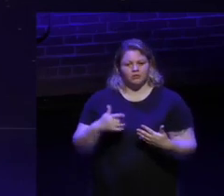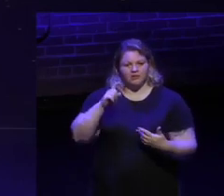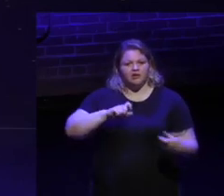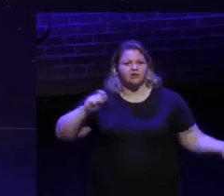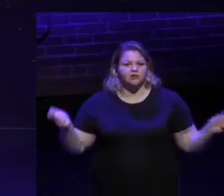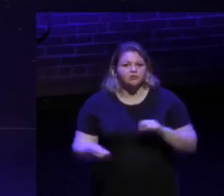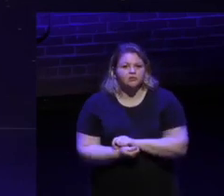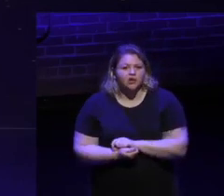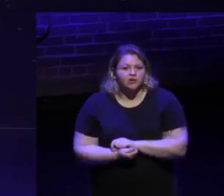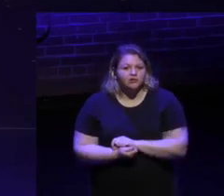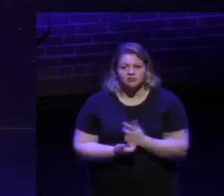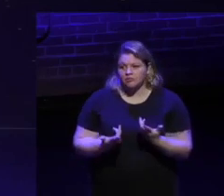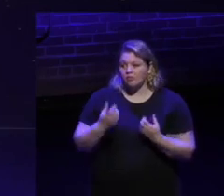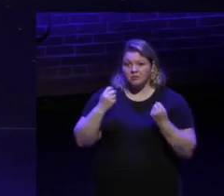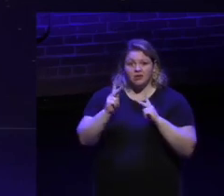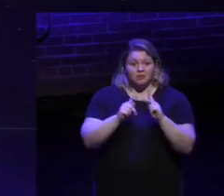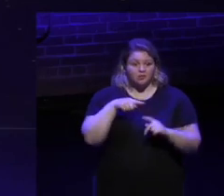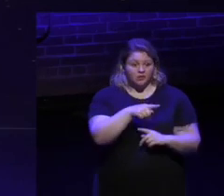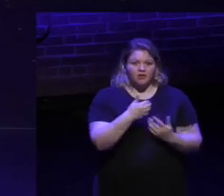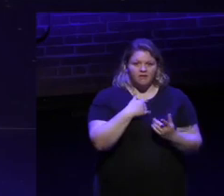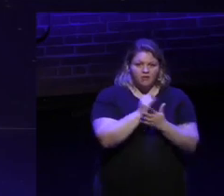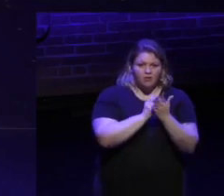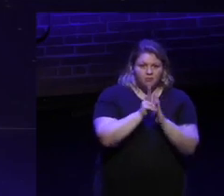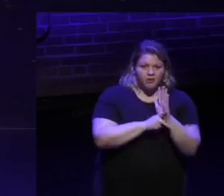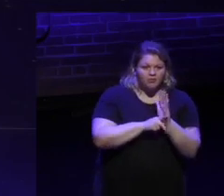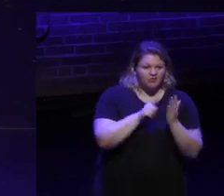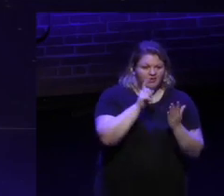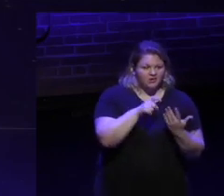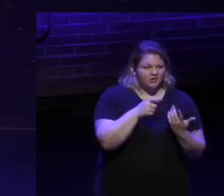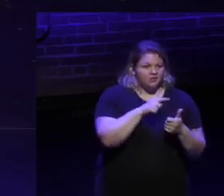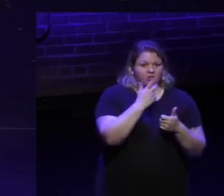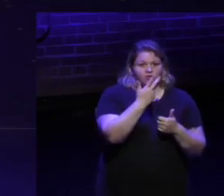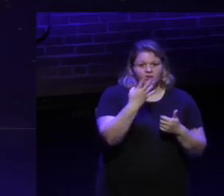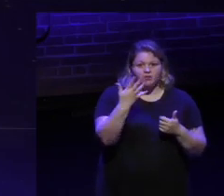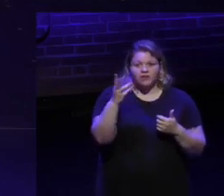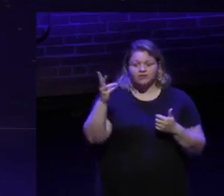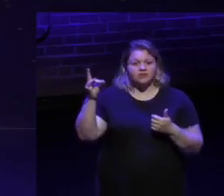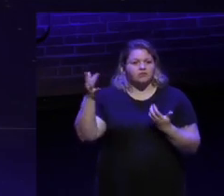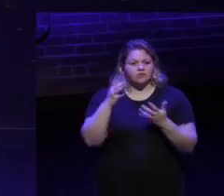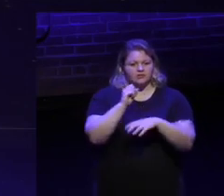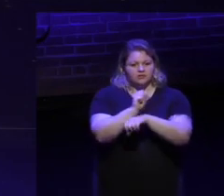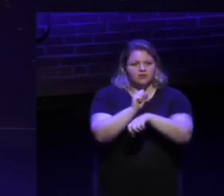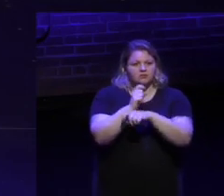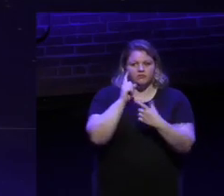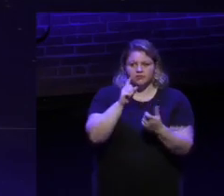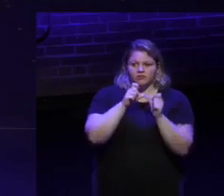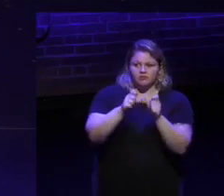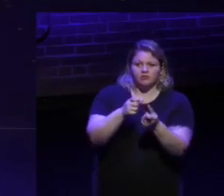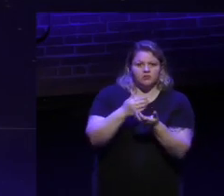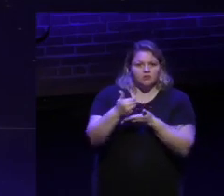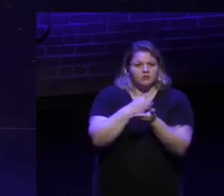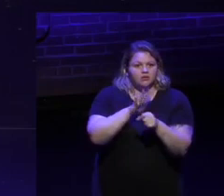four jobs. It's a side hustle. And we really wanted to make sure we understood the value of that creative economy of arts and culture in